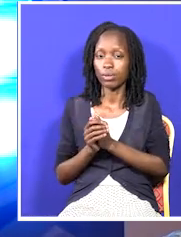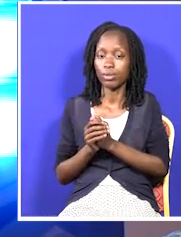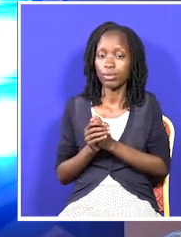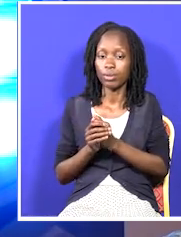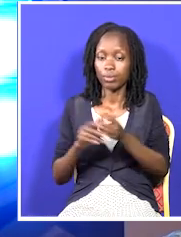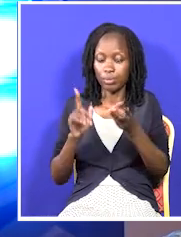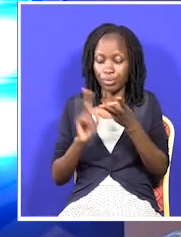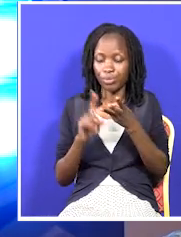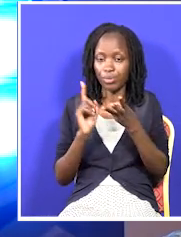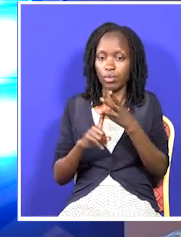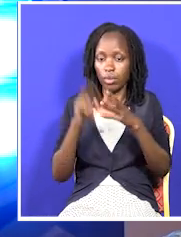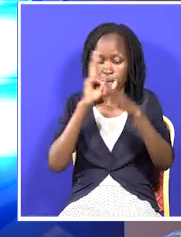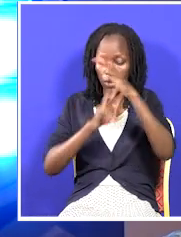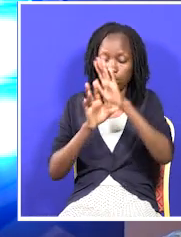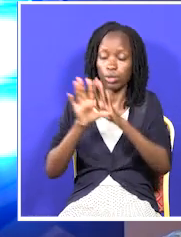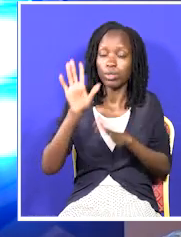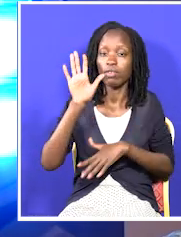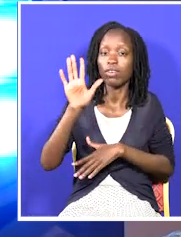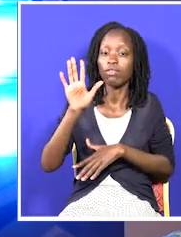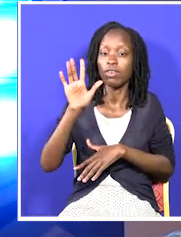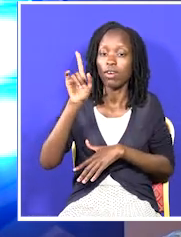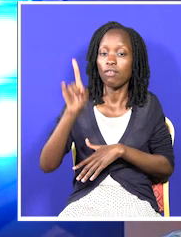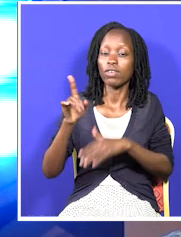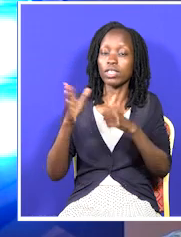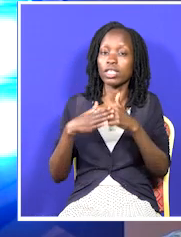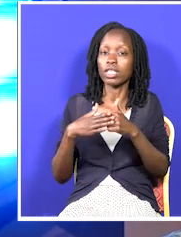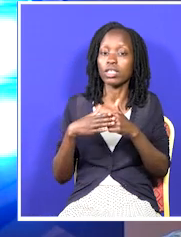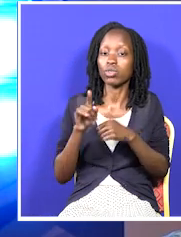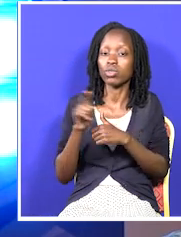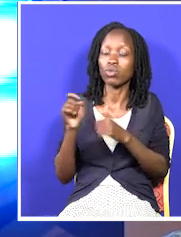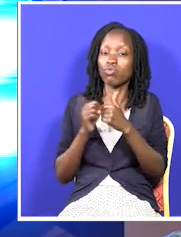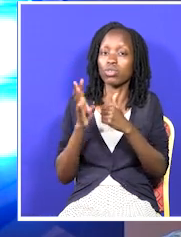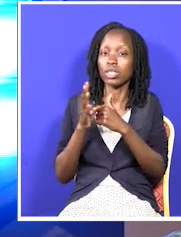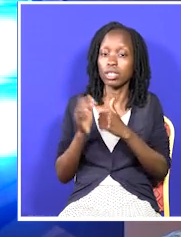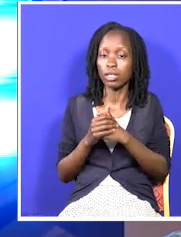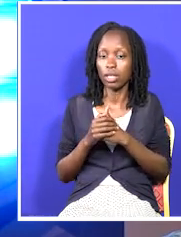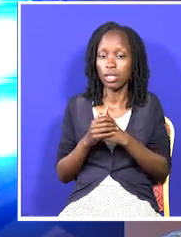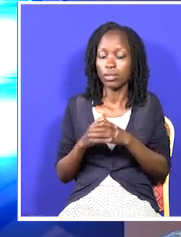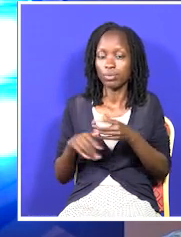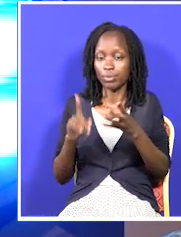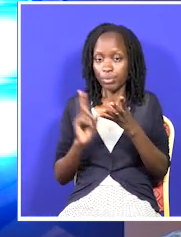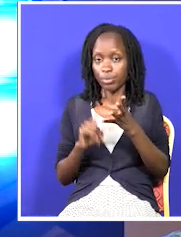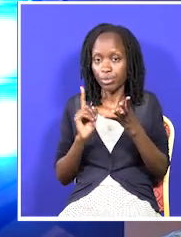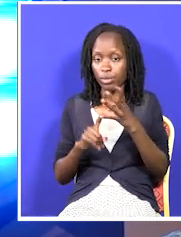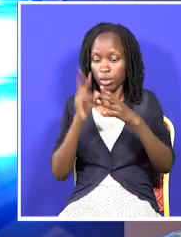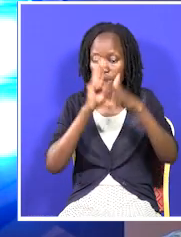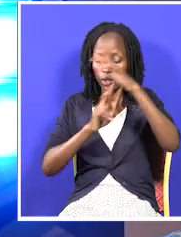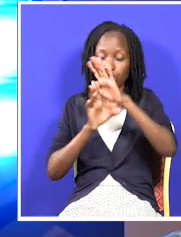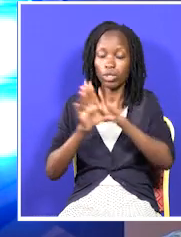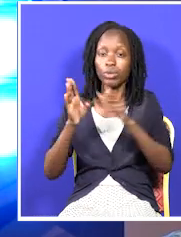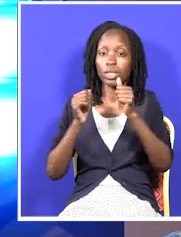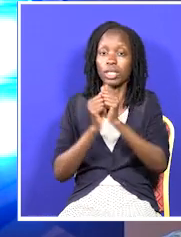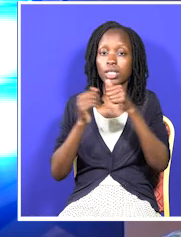We also write down Revelation chapter 5, verse 9 to 14. And also you put down Revelation